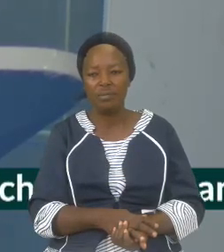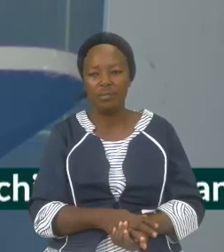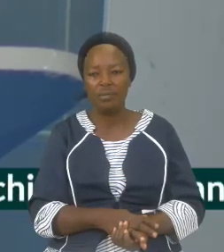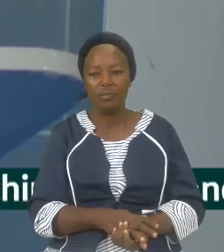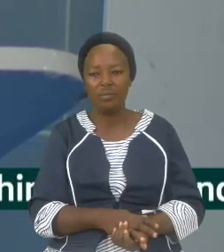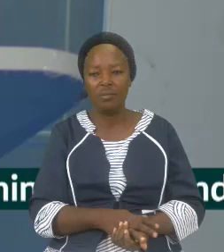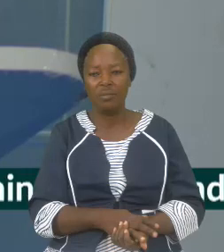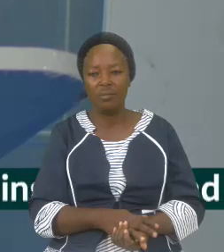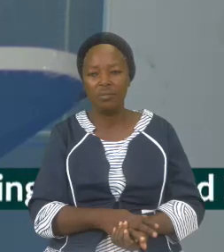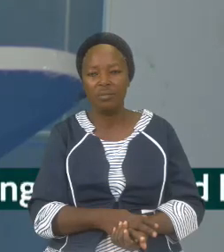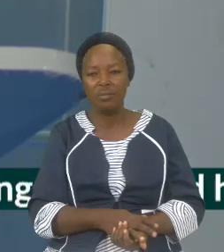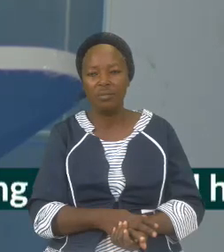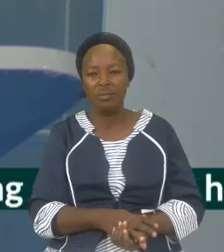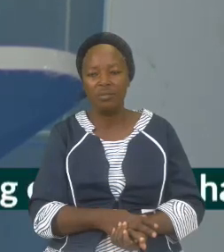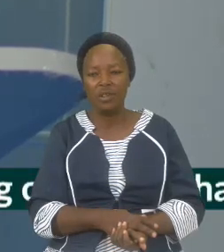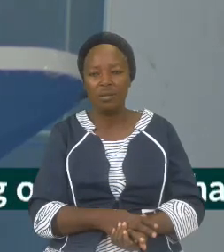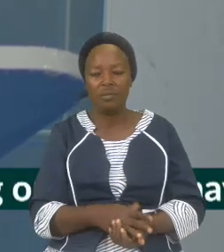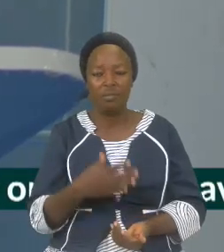Make sure you get the details.